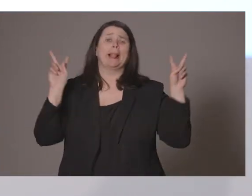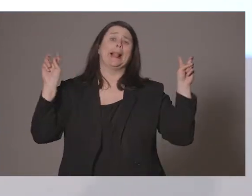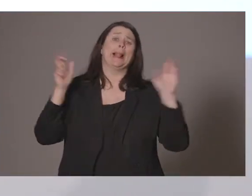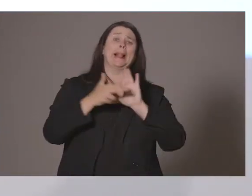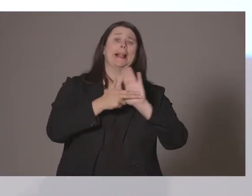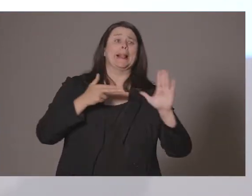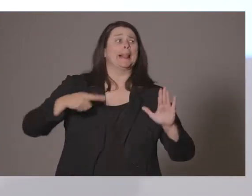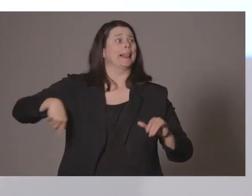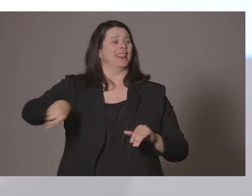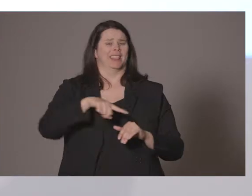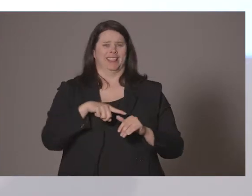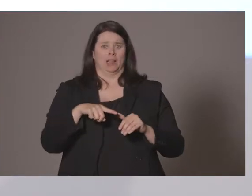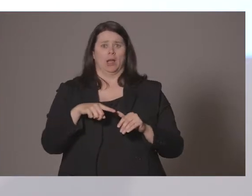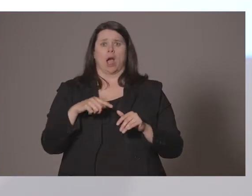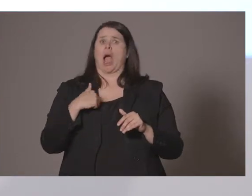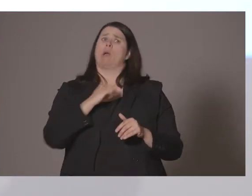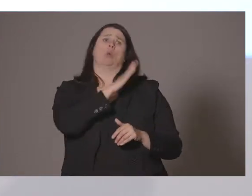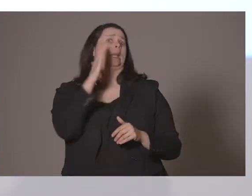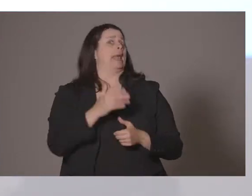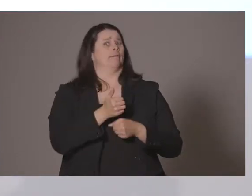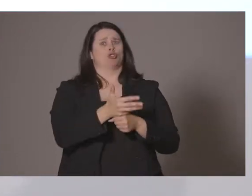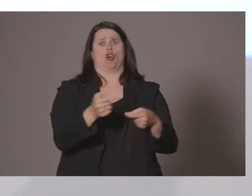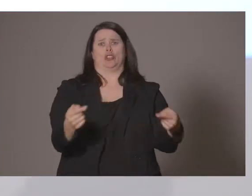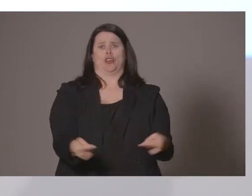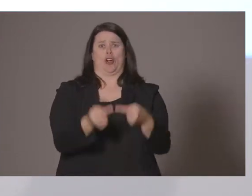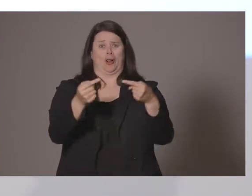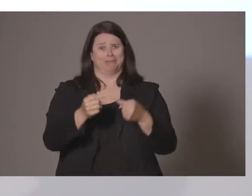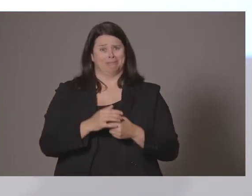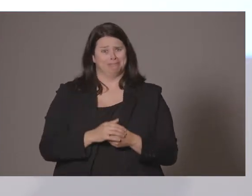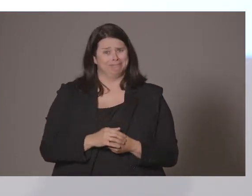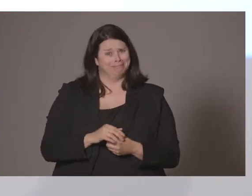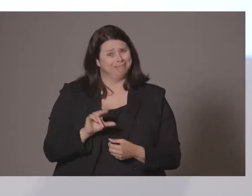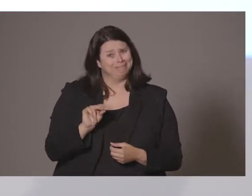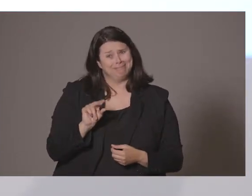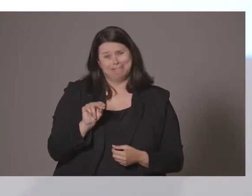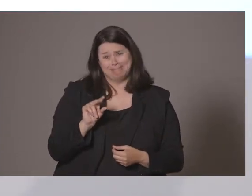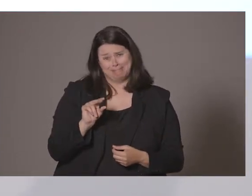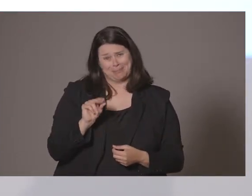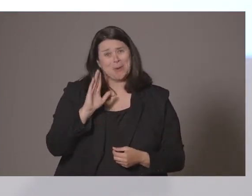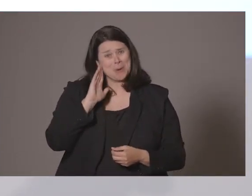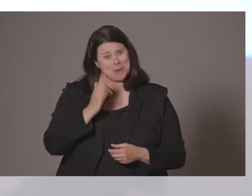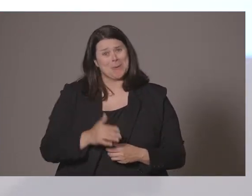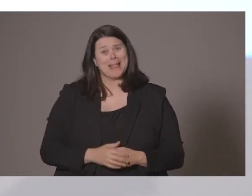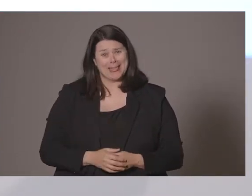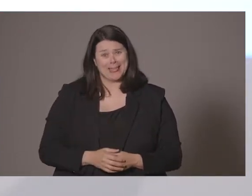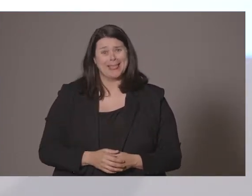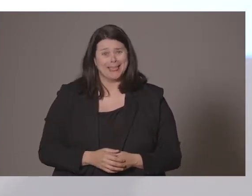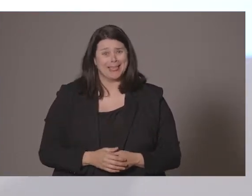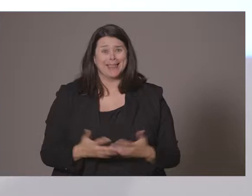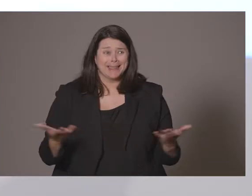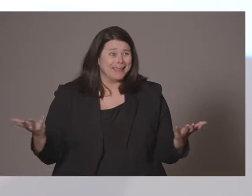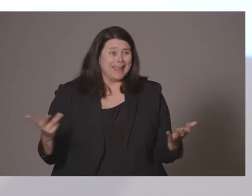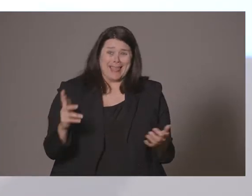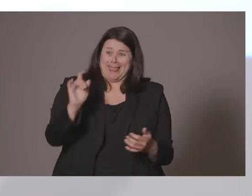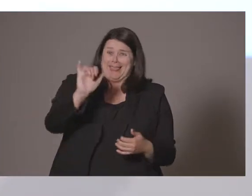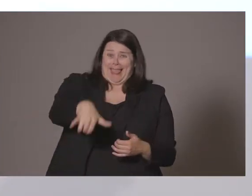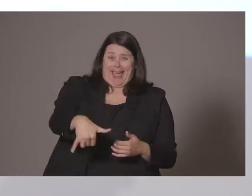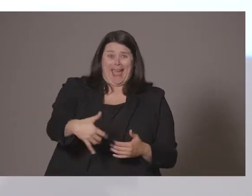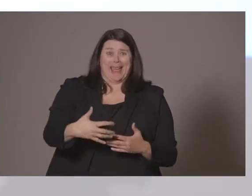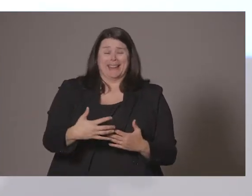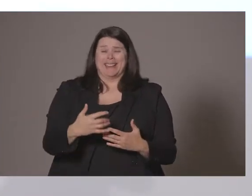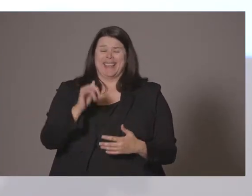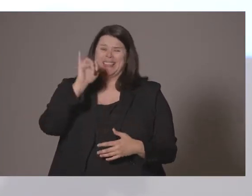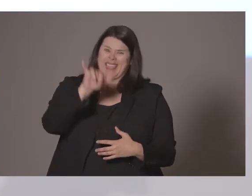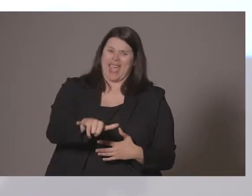are, that we won't ever cause harm, and that's not realistic. And that's, again, that's